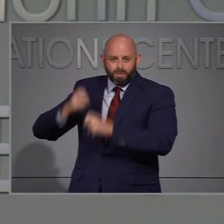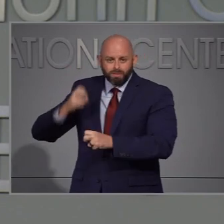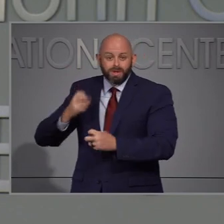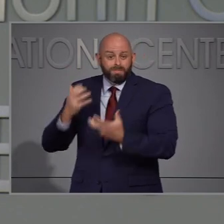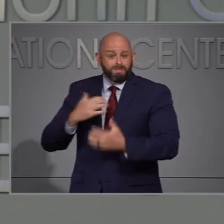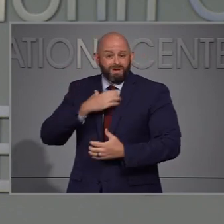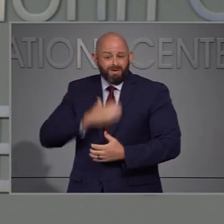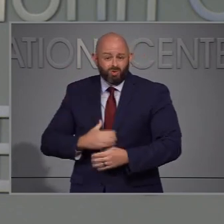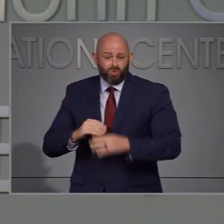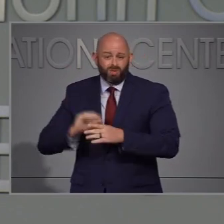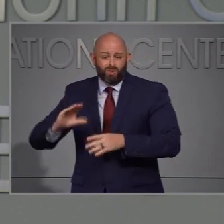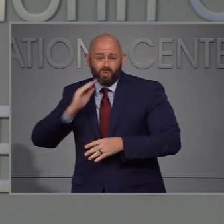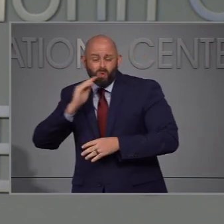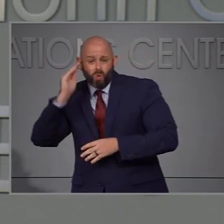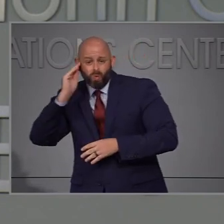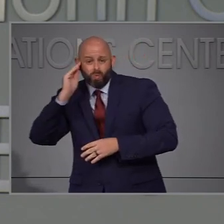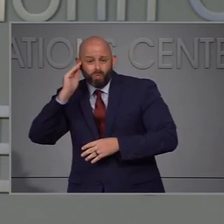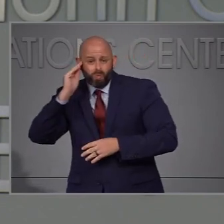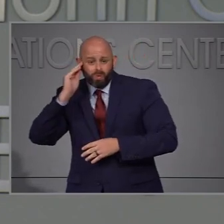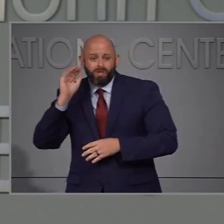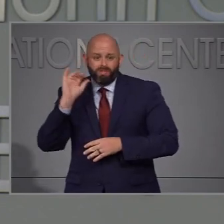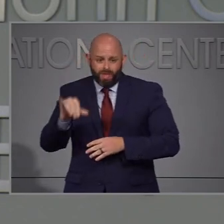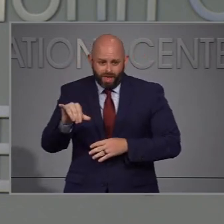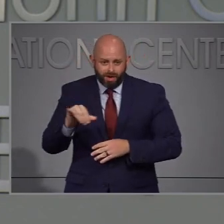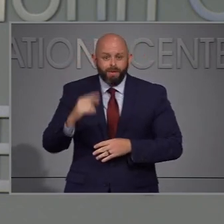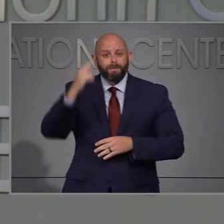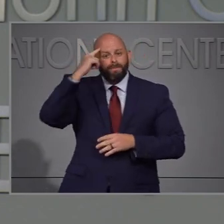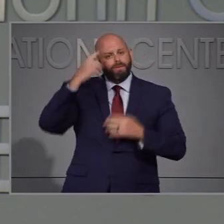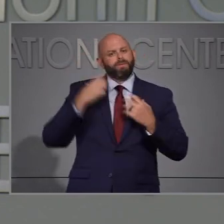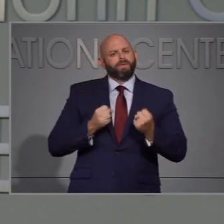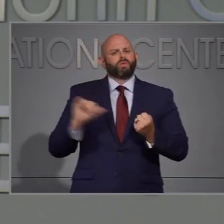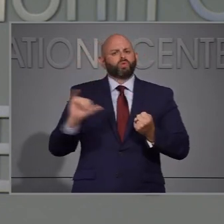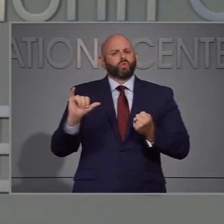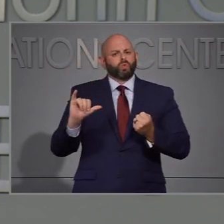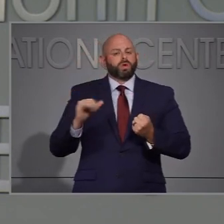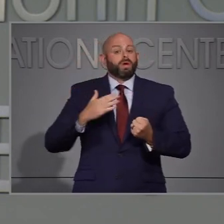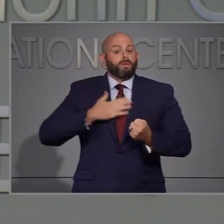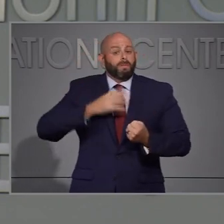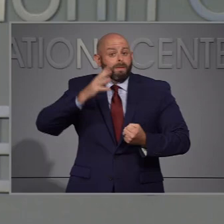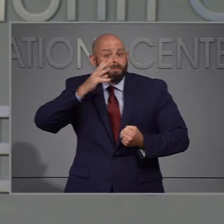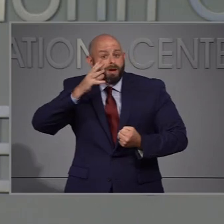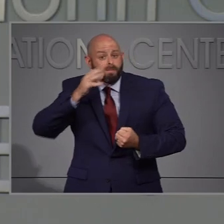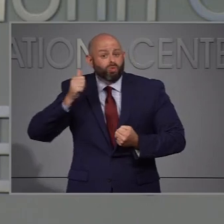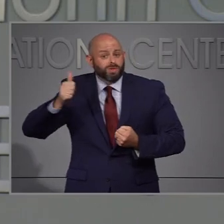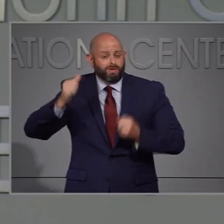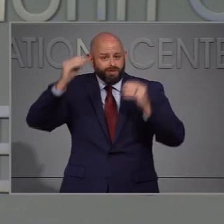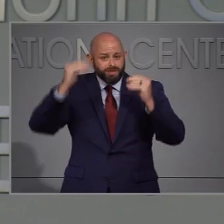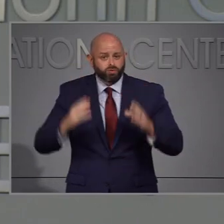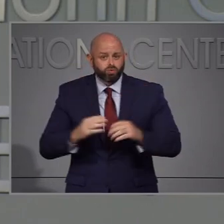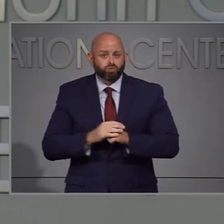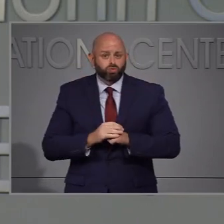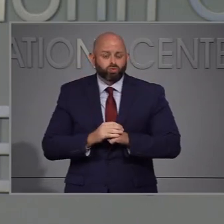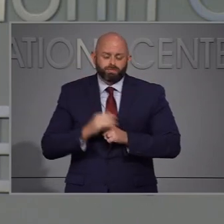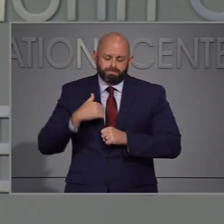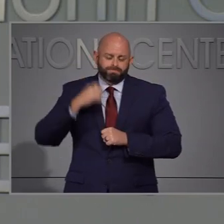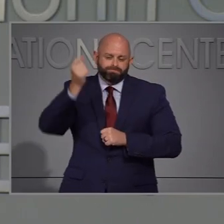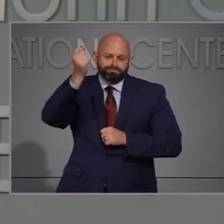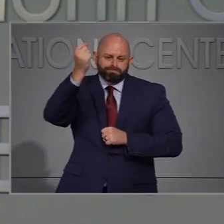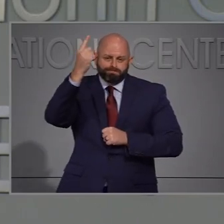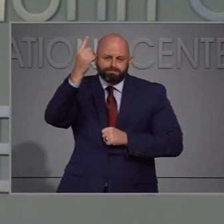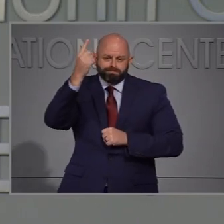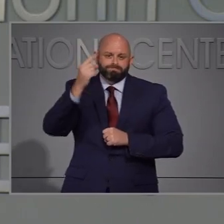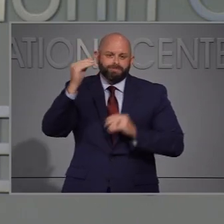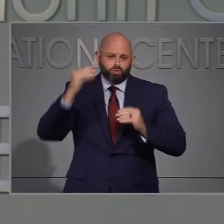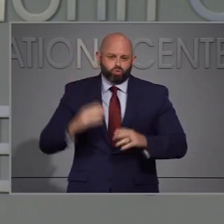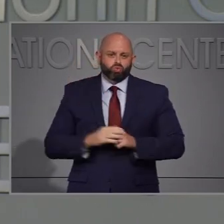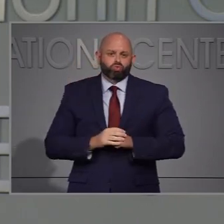homelessness. My mom was a teacher, as I've said many times. I've spent time with teachers in every corner